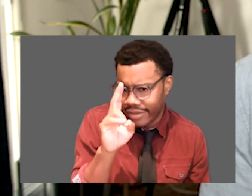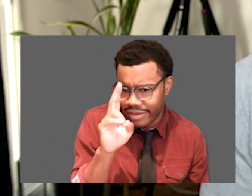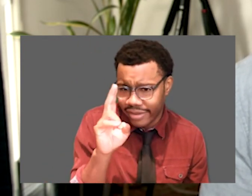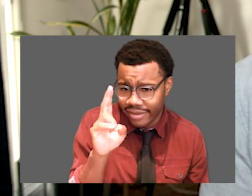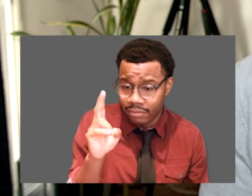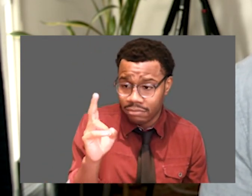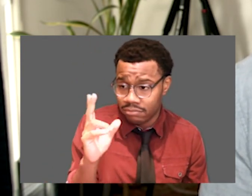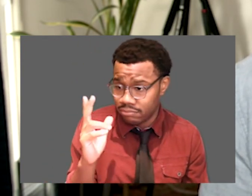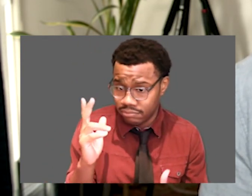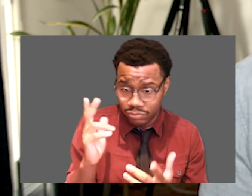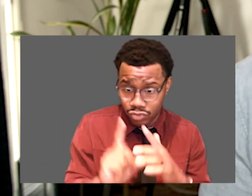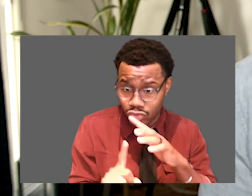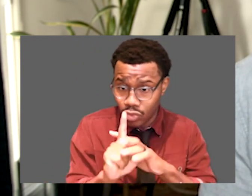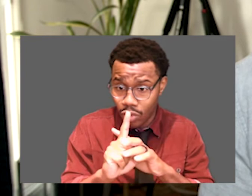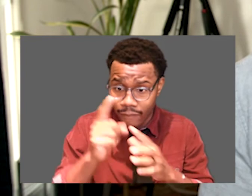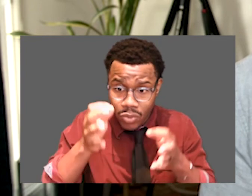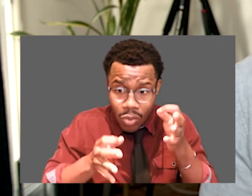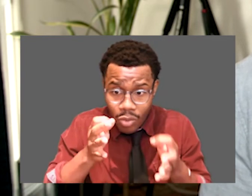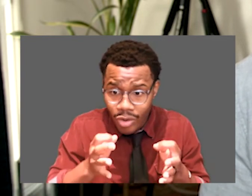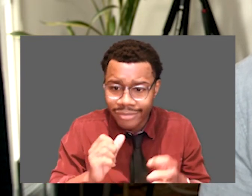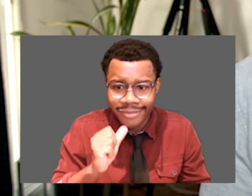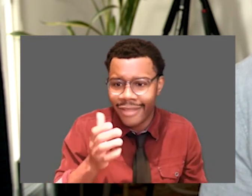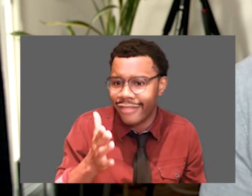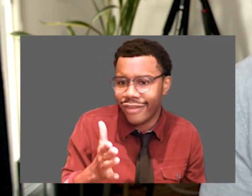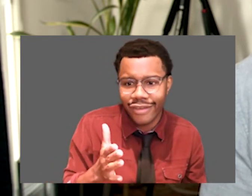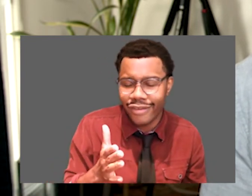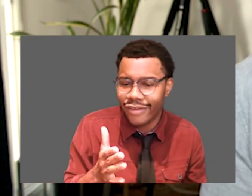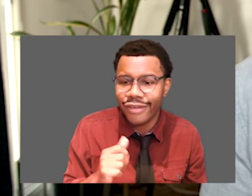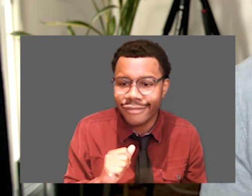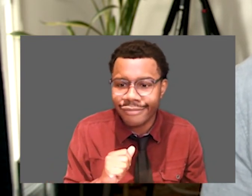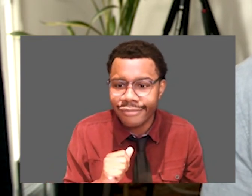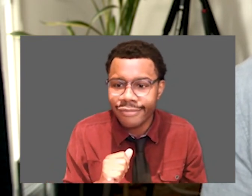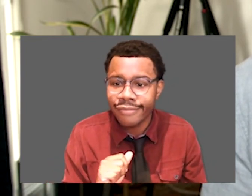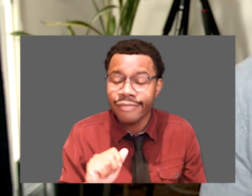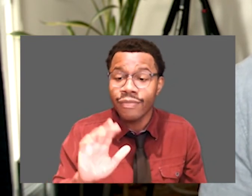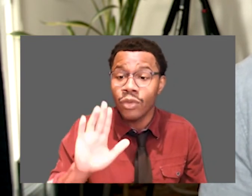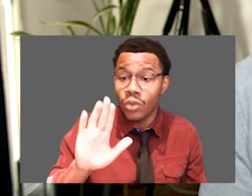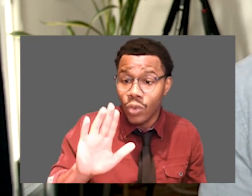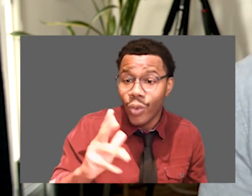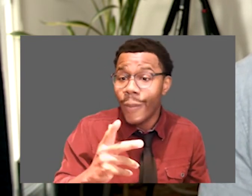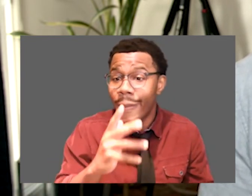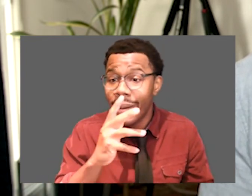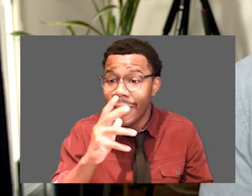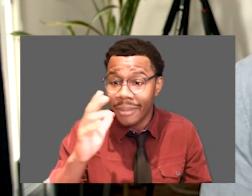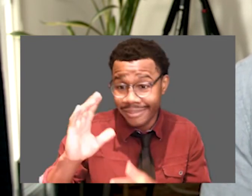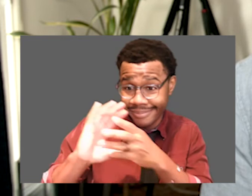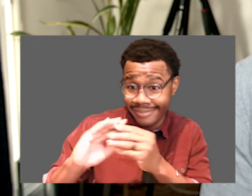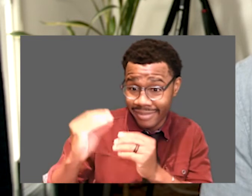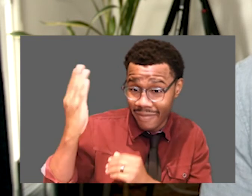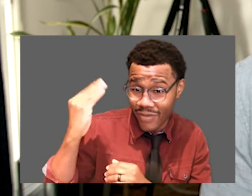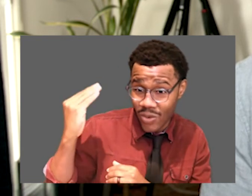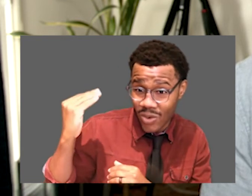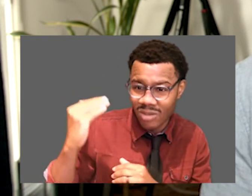what your mother told you last year. She and your father didn't want you to attend service with them any longer. You have disgraced